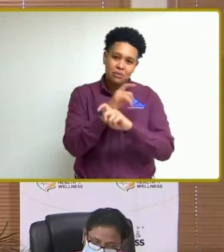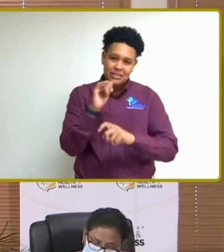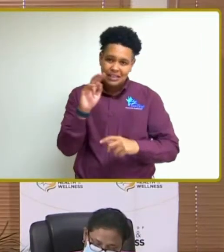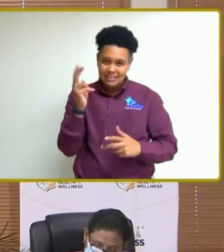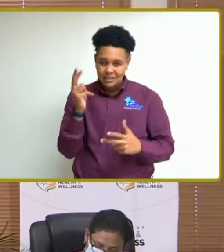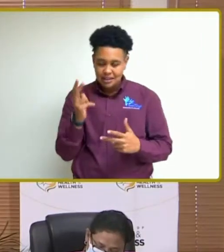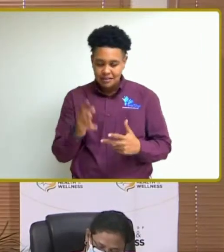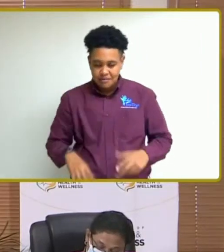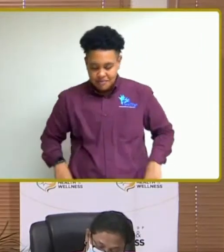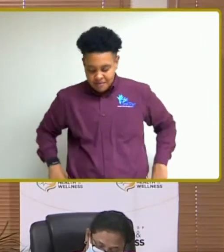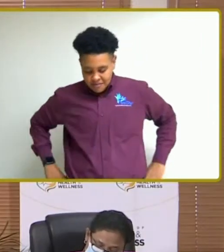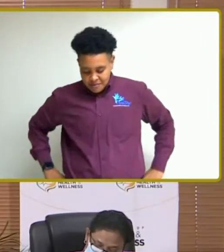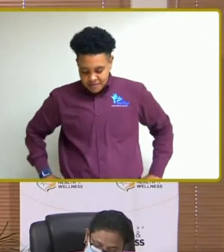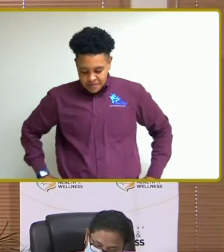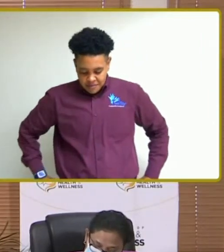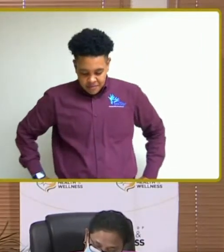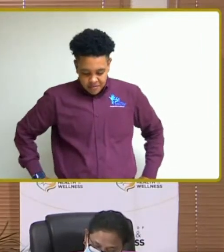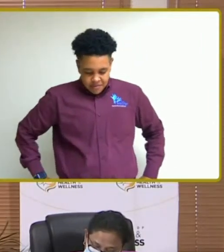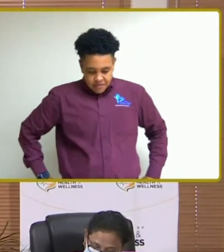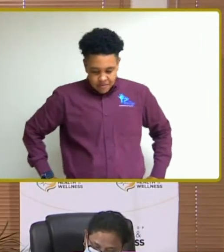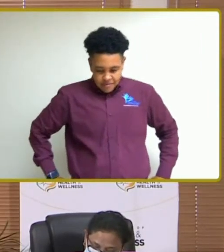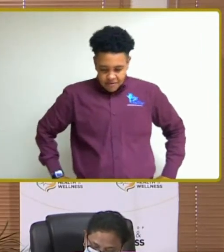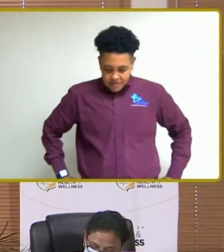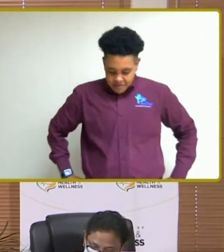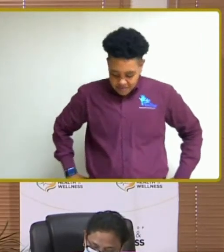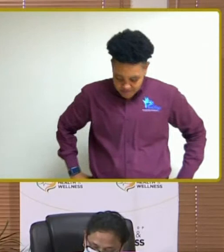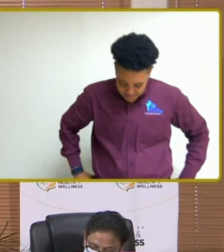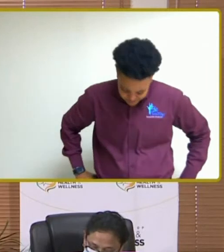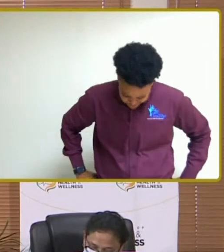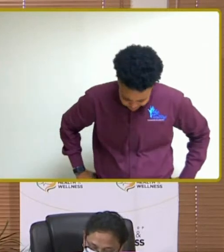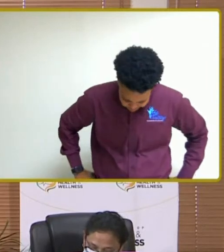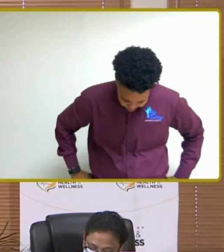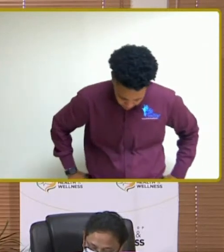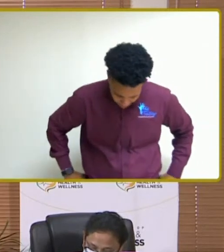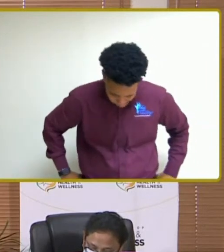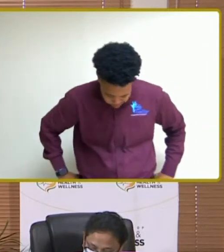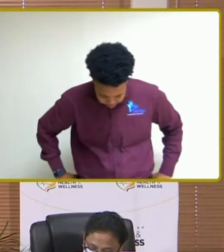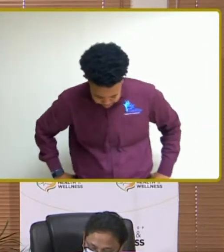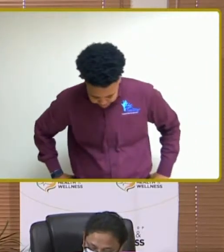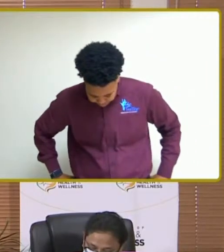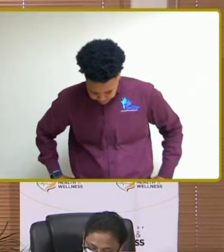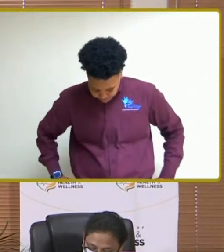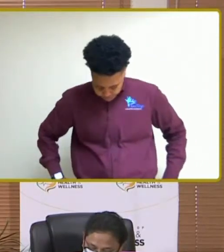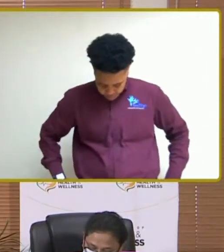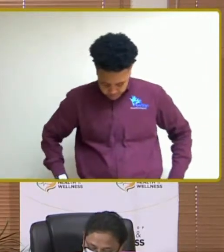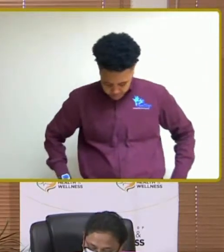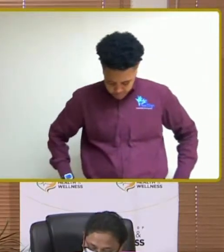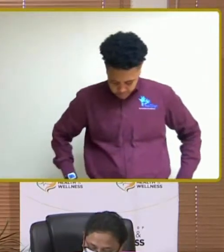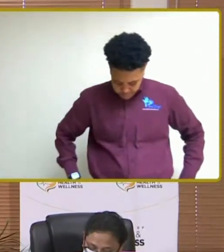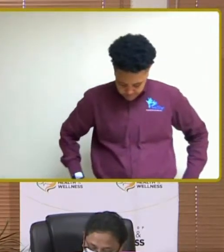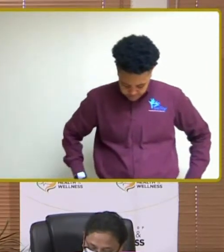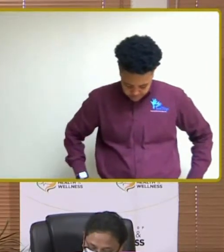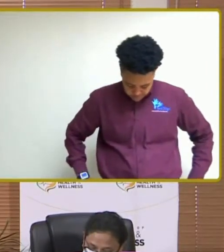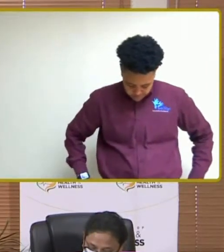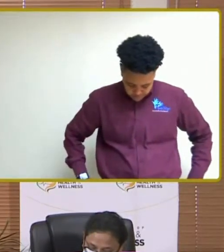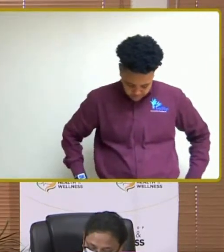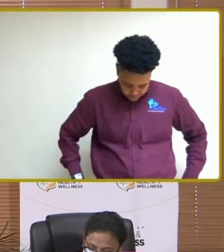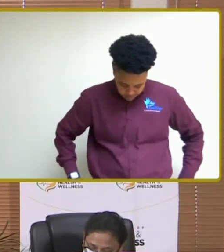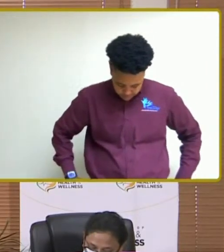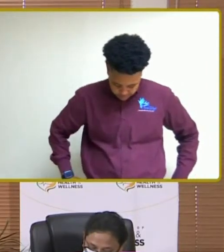2. My third question for the CMO: how many persons like Deron